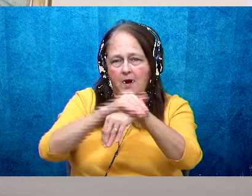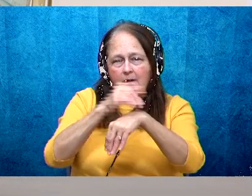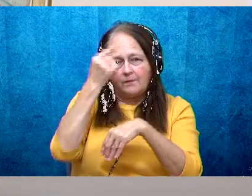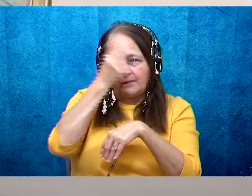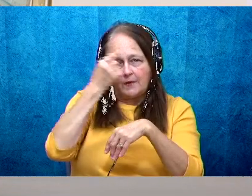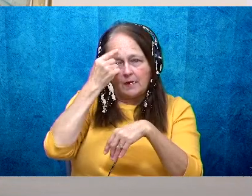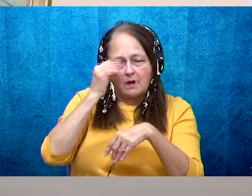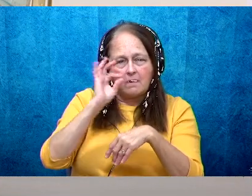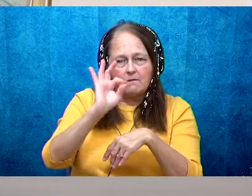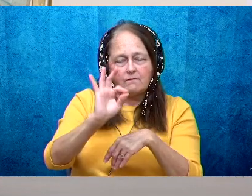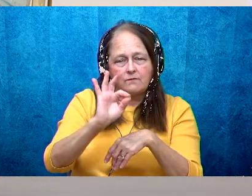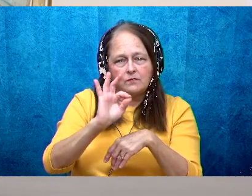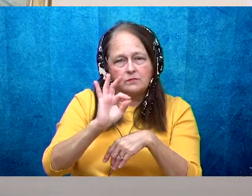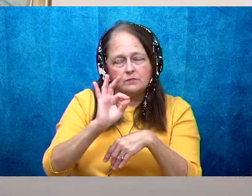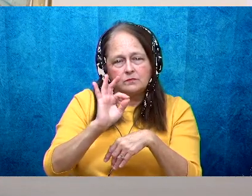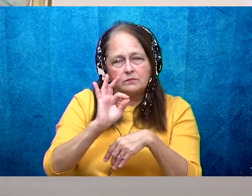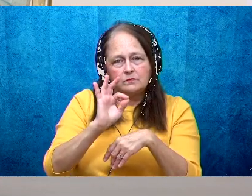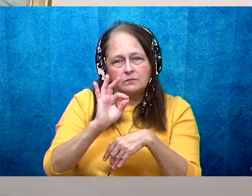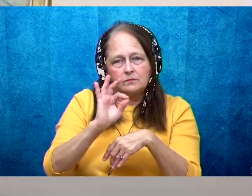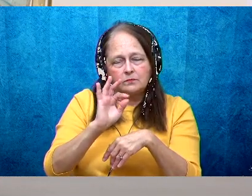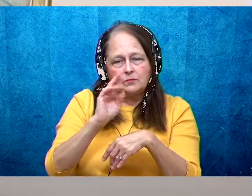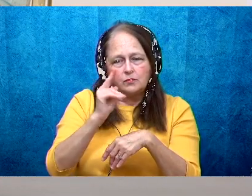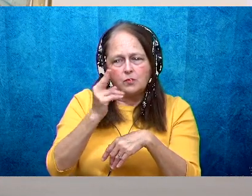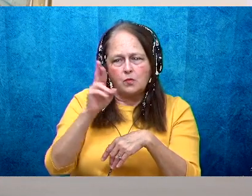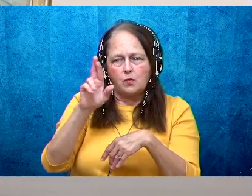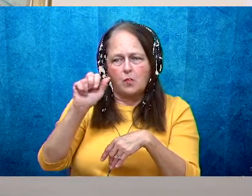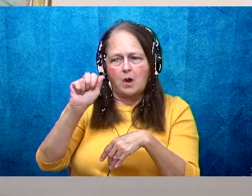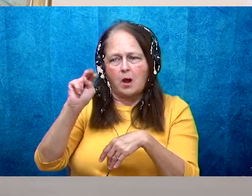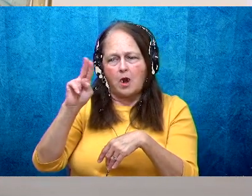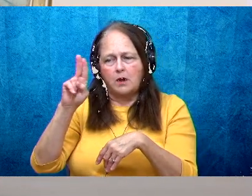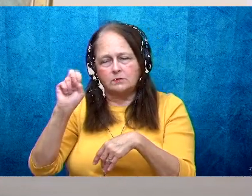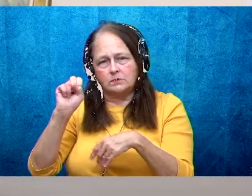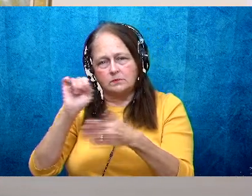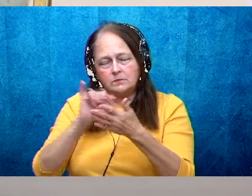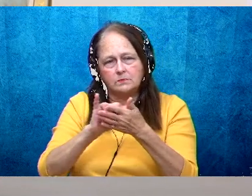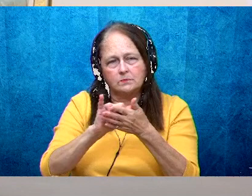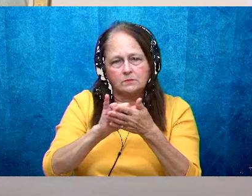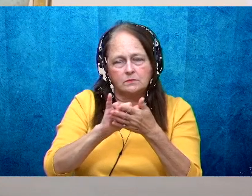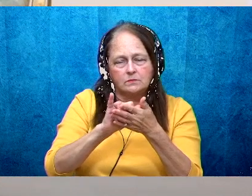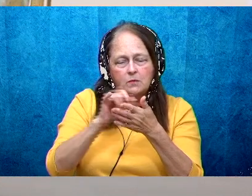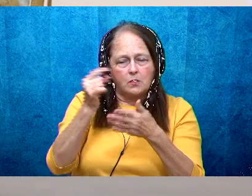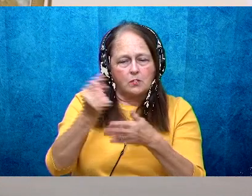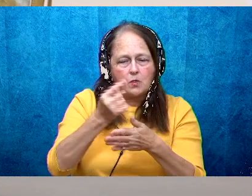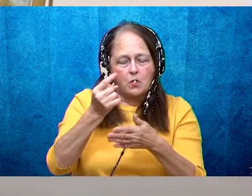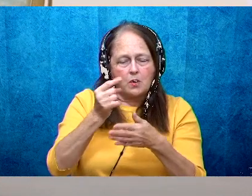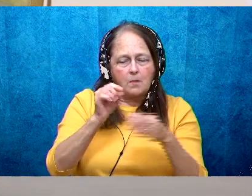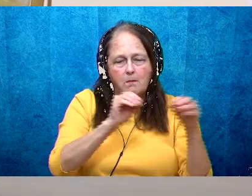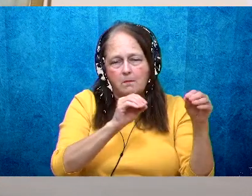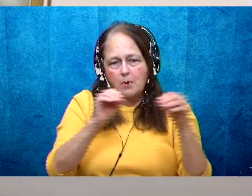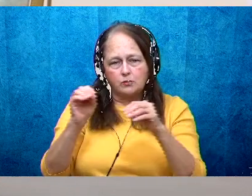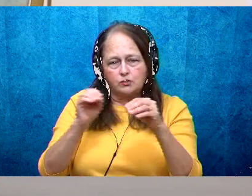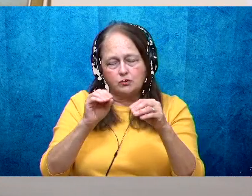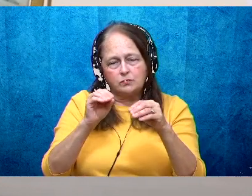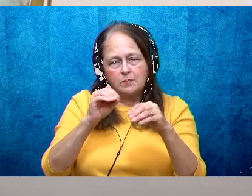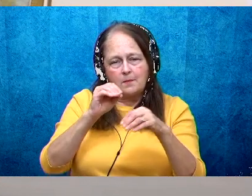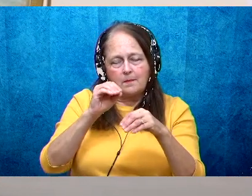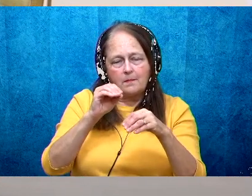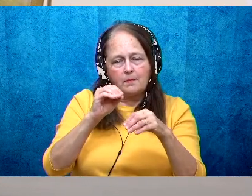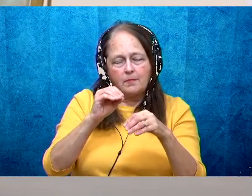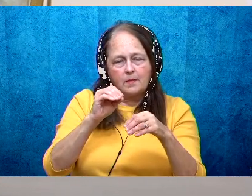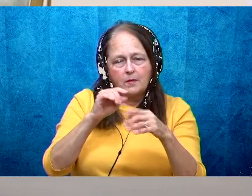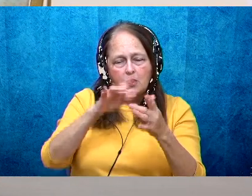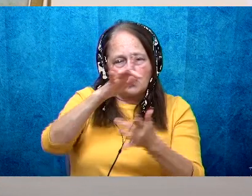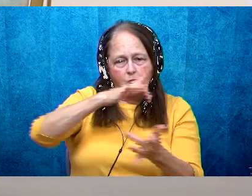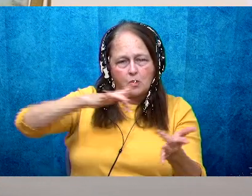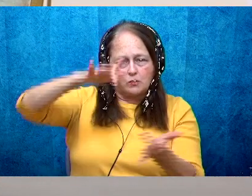specifically of Uranus. All right, so now let's talk about revolution, because this isn't the only motion that the Earth makes. So it's